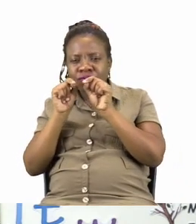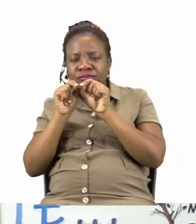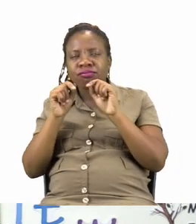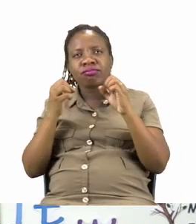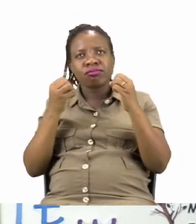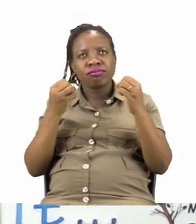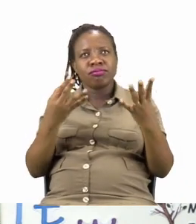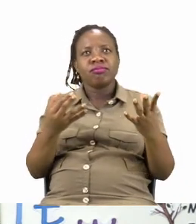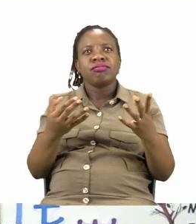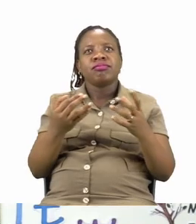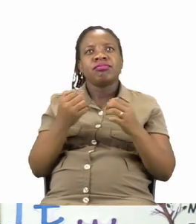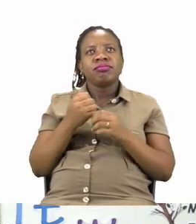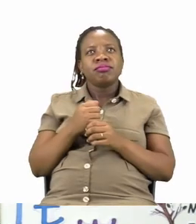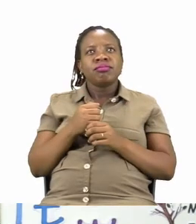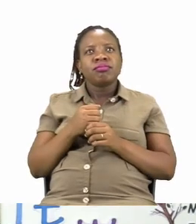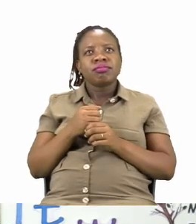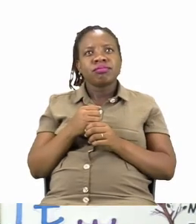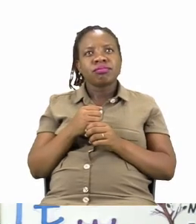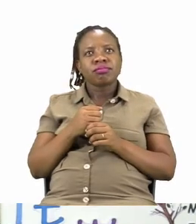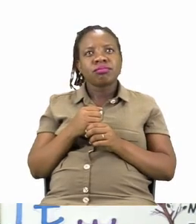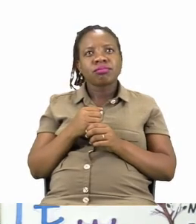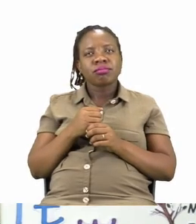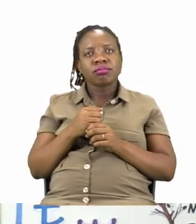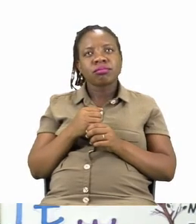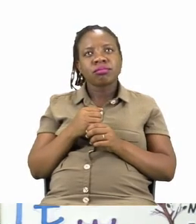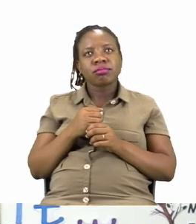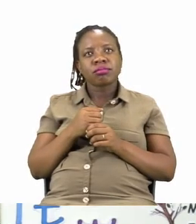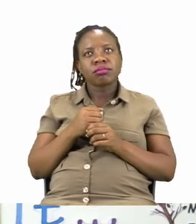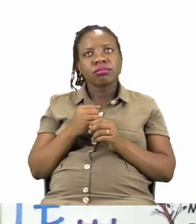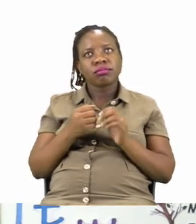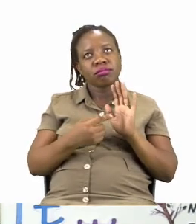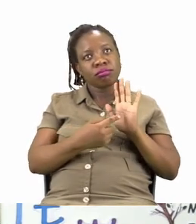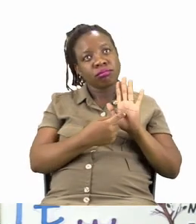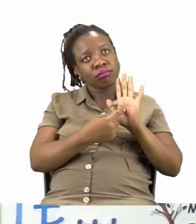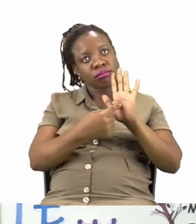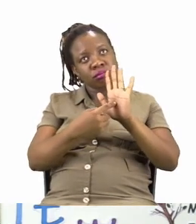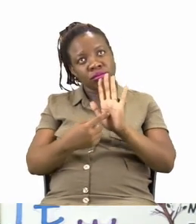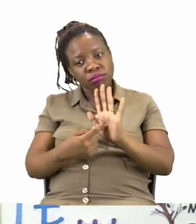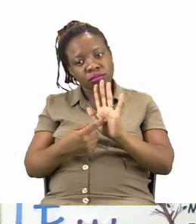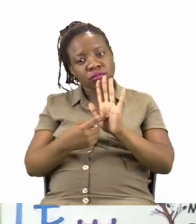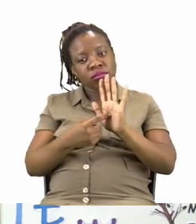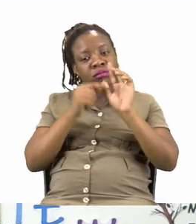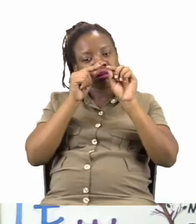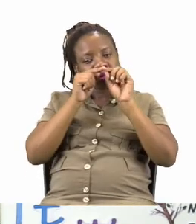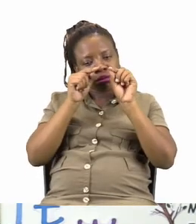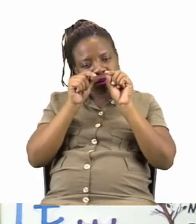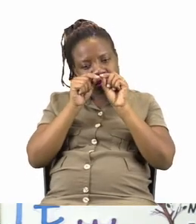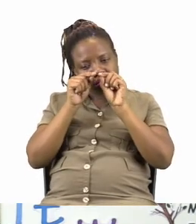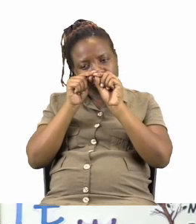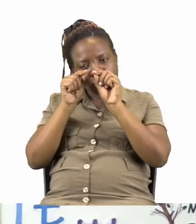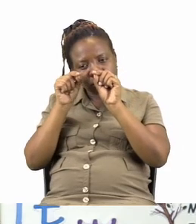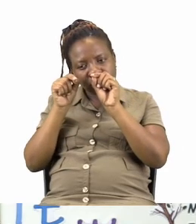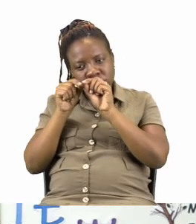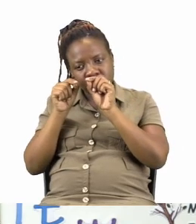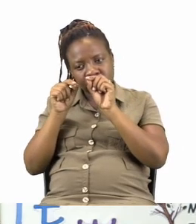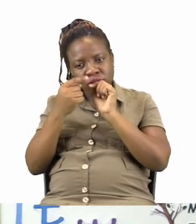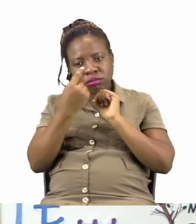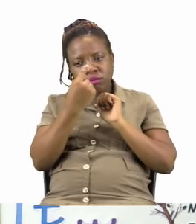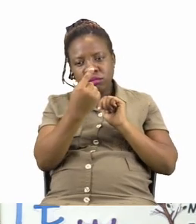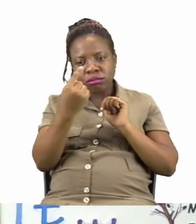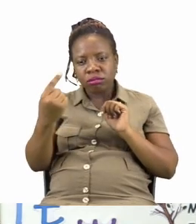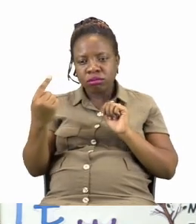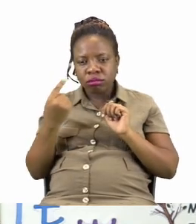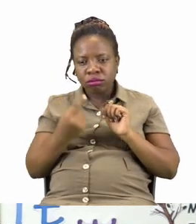will now indicate to us or show us how many squares each shape has. All